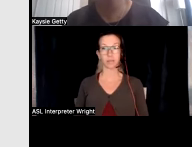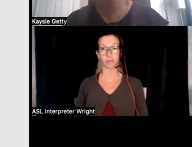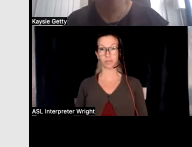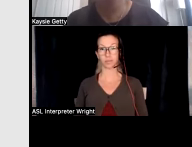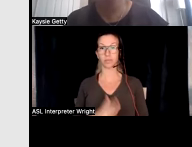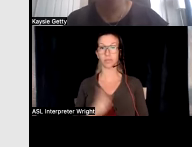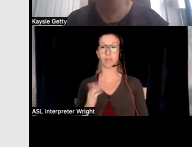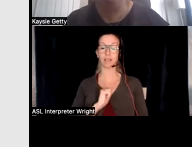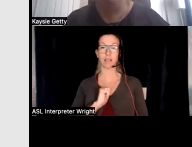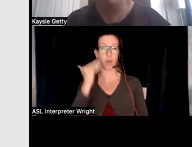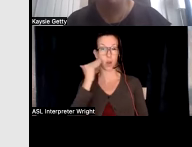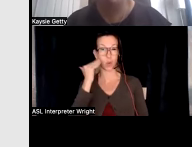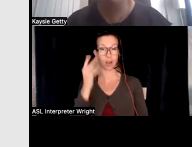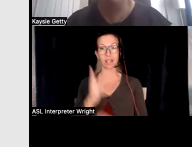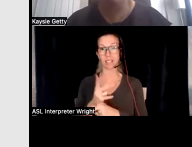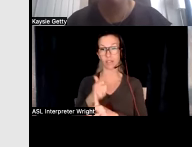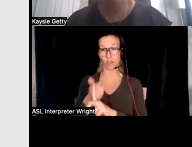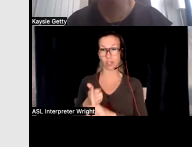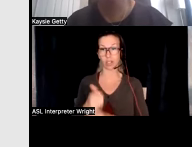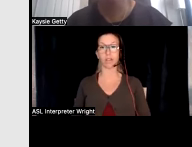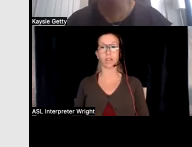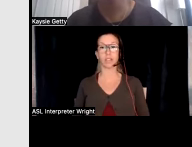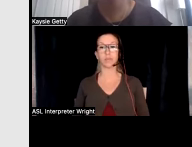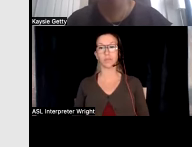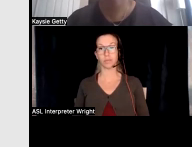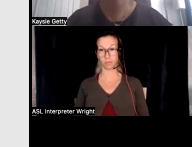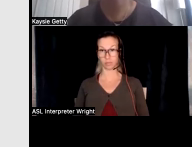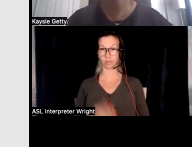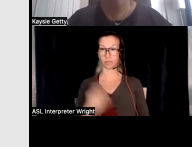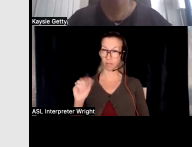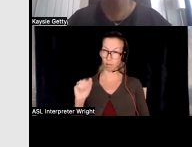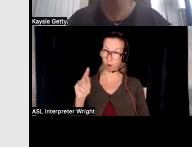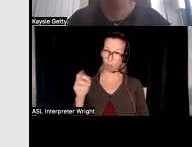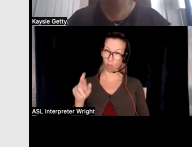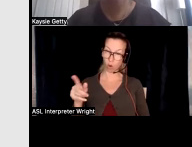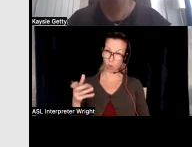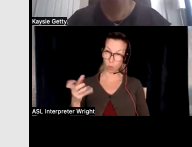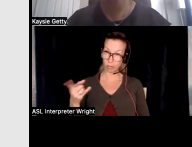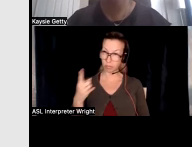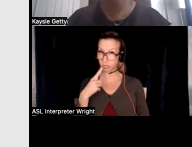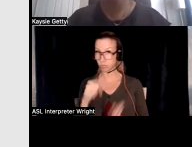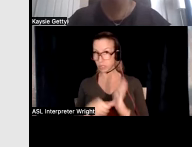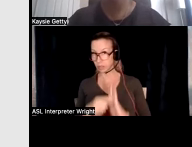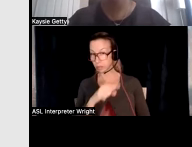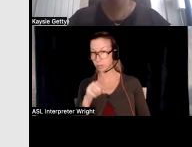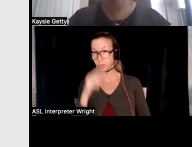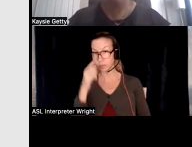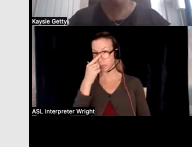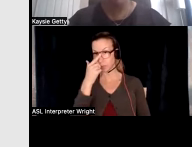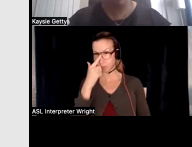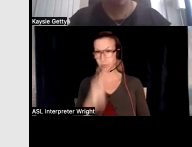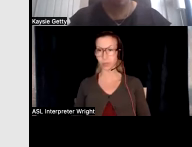and be self-aware and take good care of yourself. And Arthur, did you want to lift up any Yeah, other